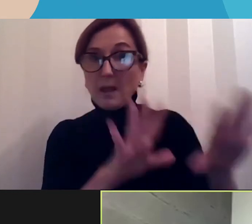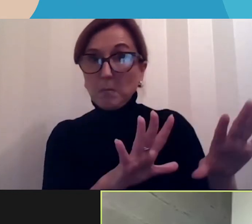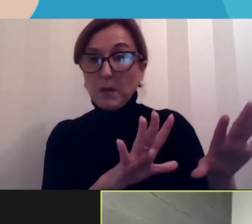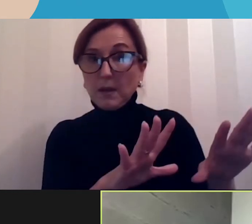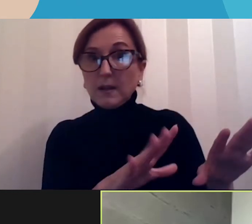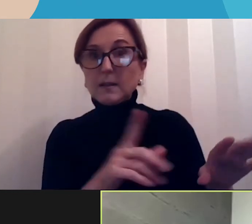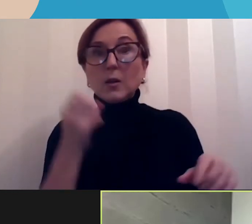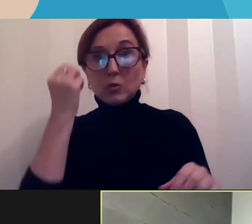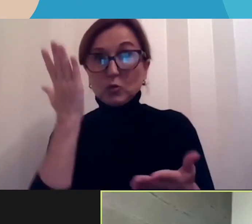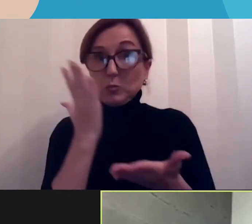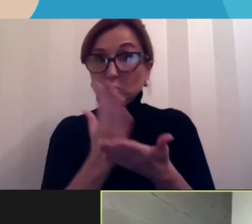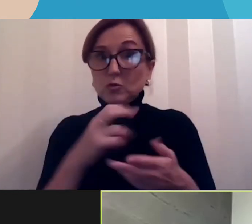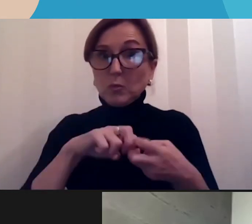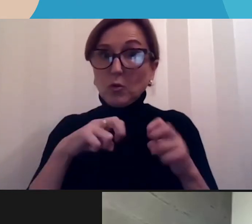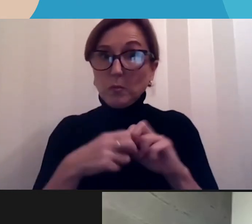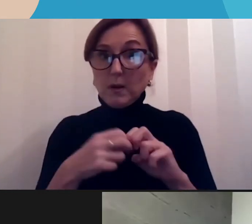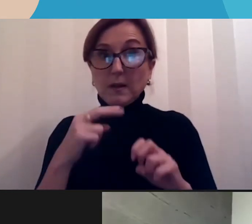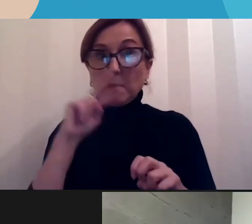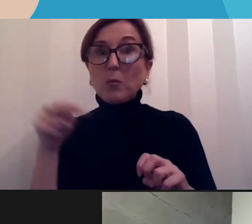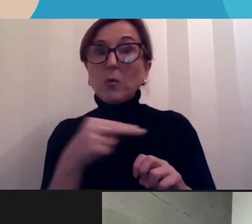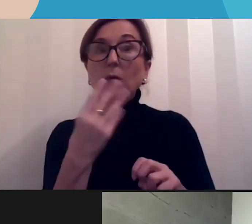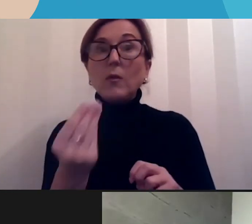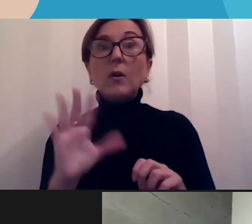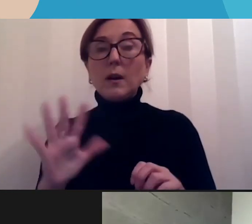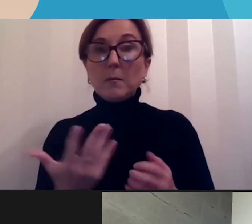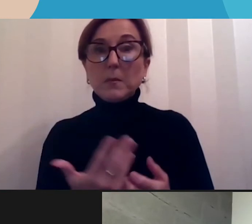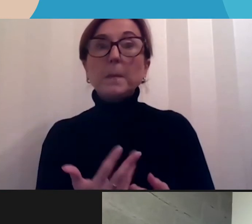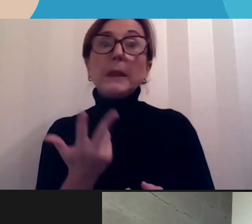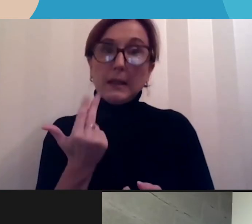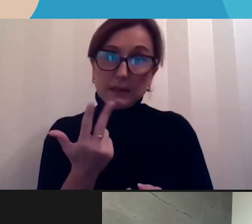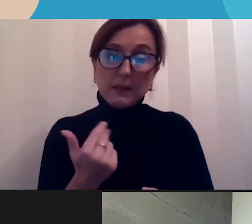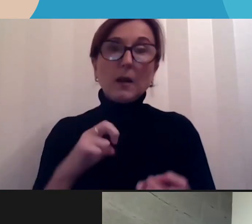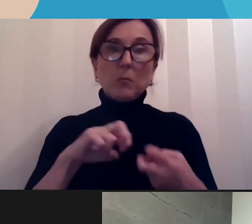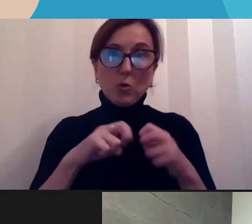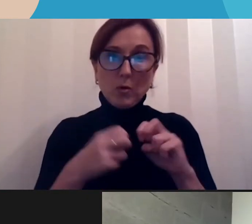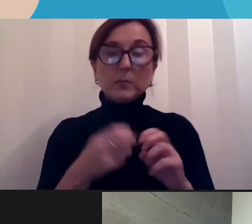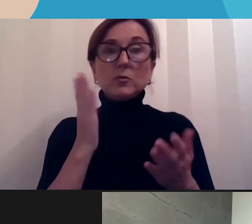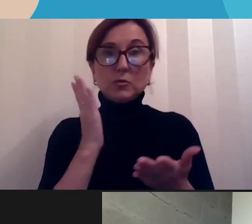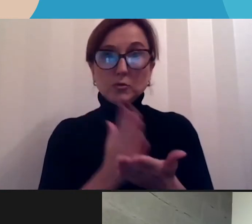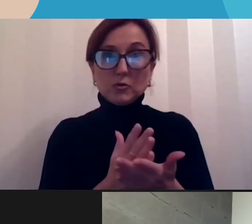identify hate crimes. Don't you think this is a problem? Well, yes, I think it is a